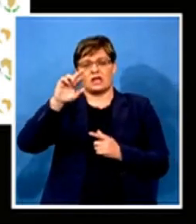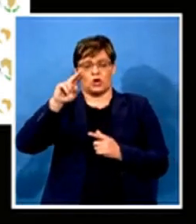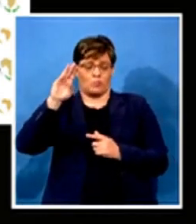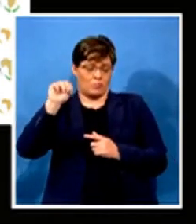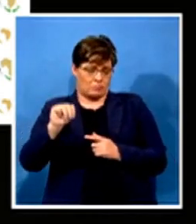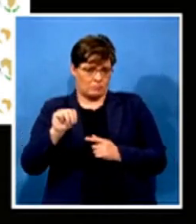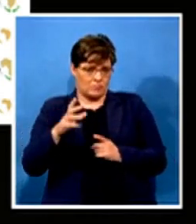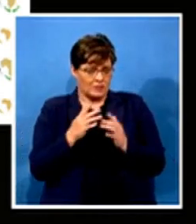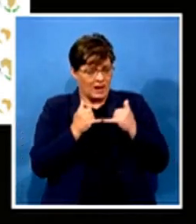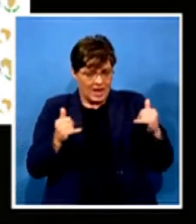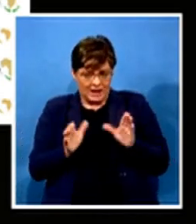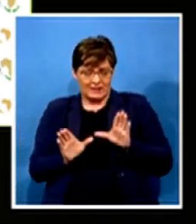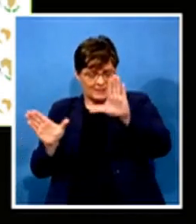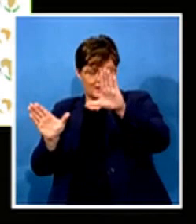policy?